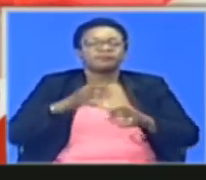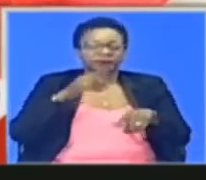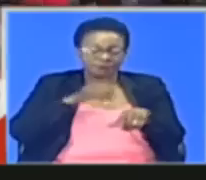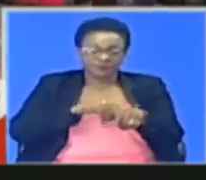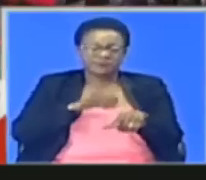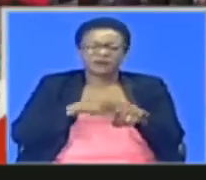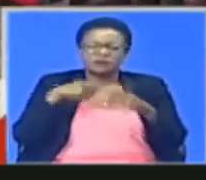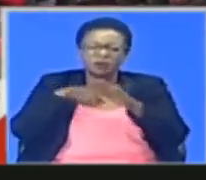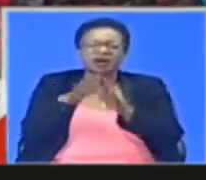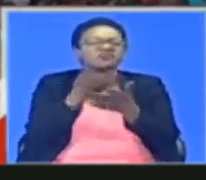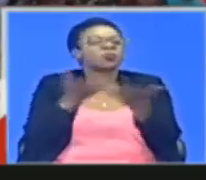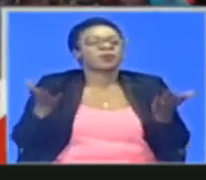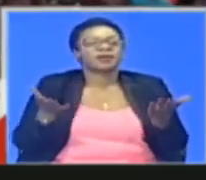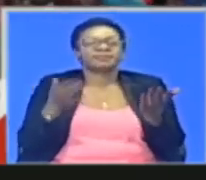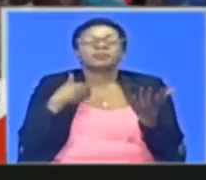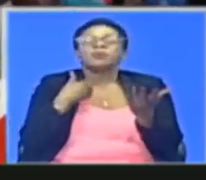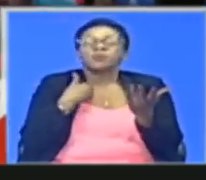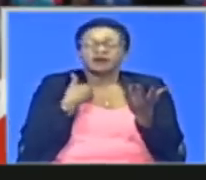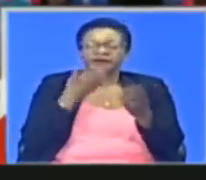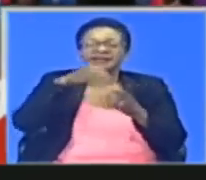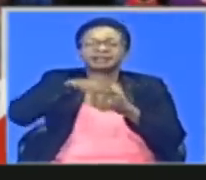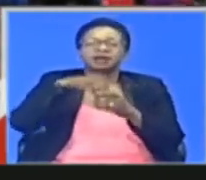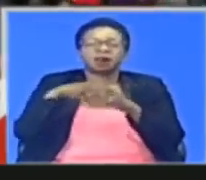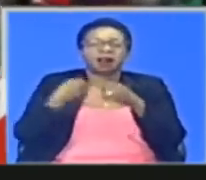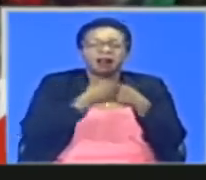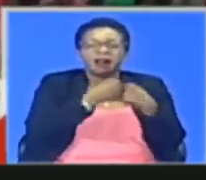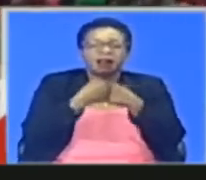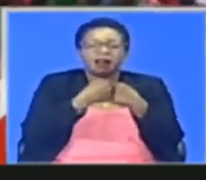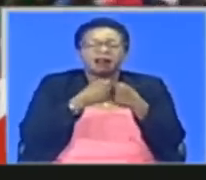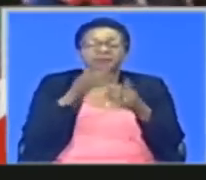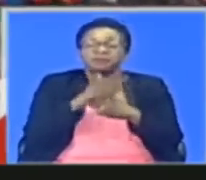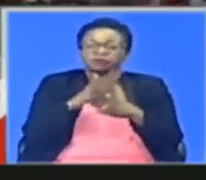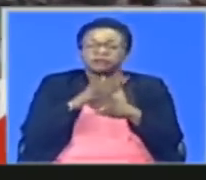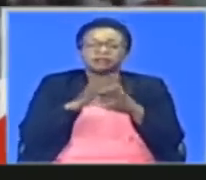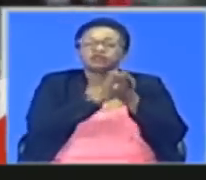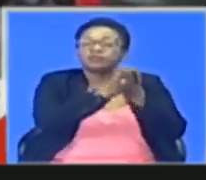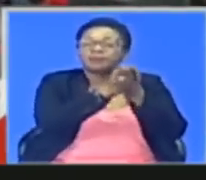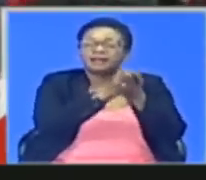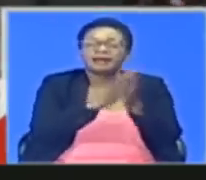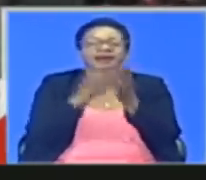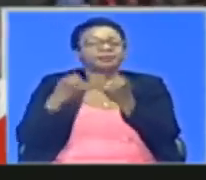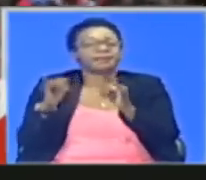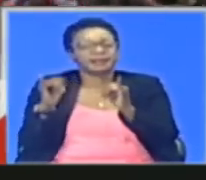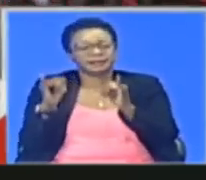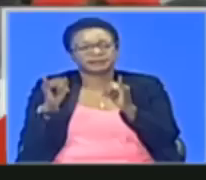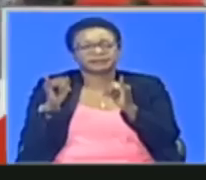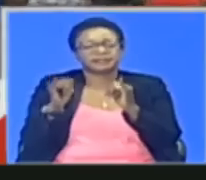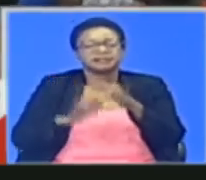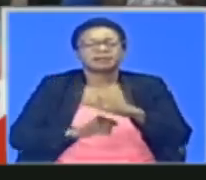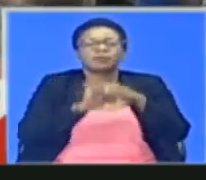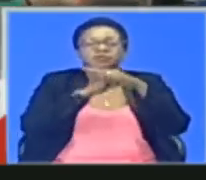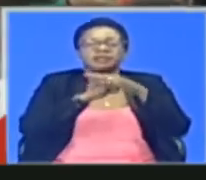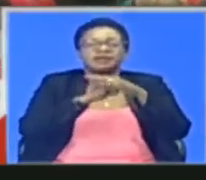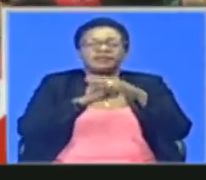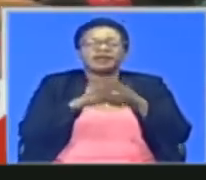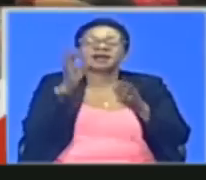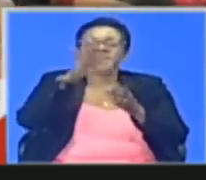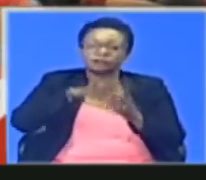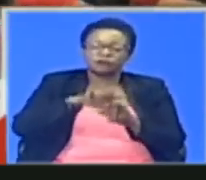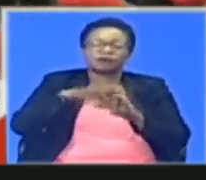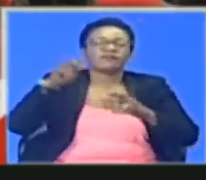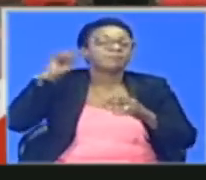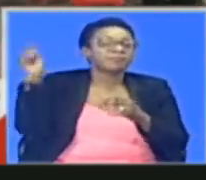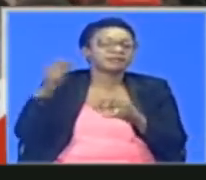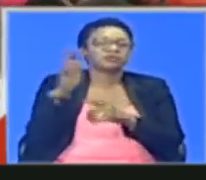mahali. There are internal battles between Jubilee candidates and independent candidates supporting the re-election of President